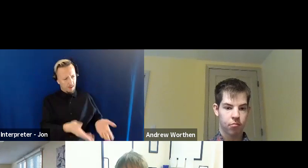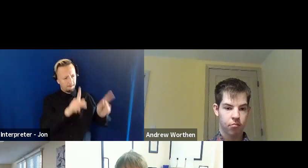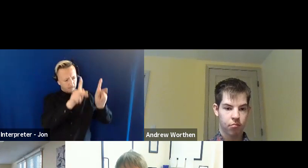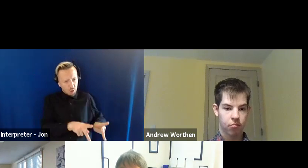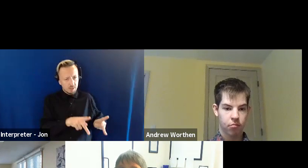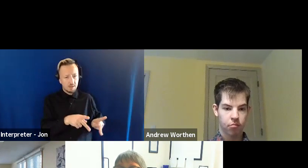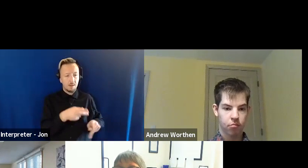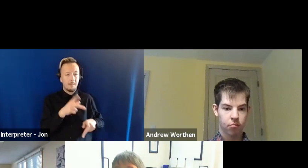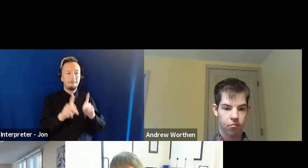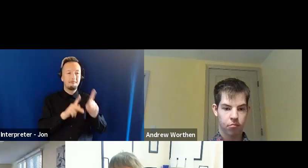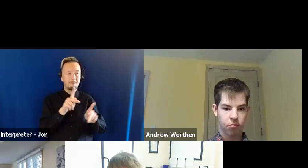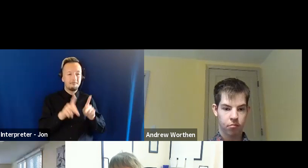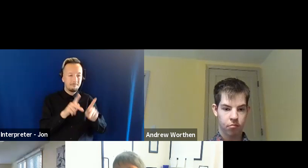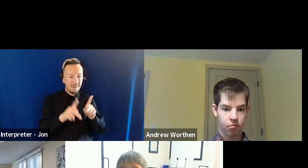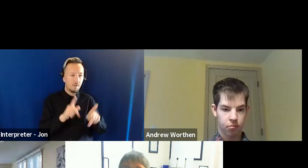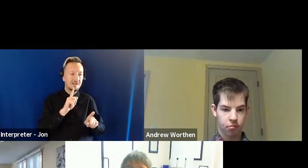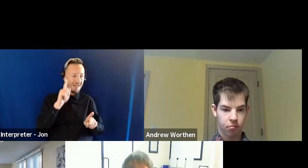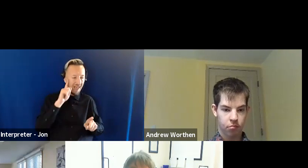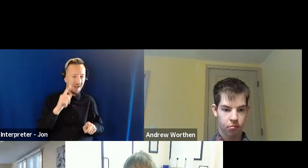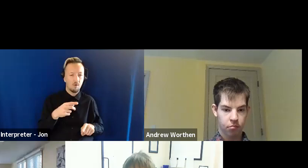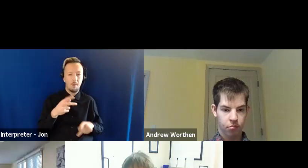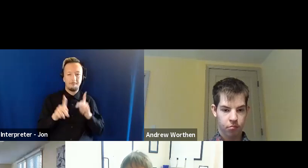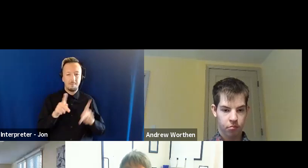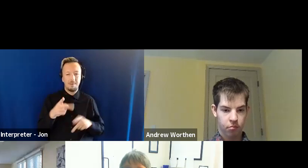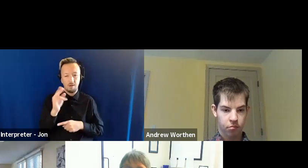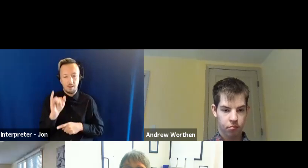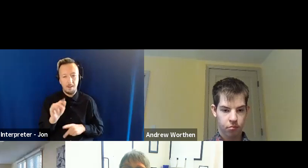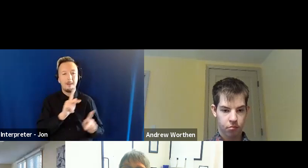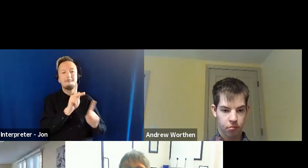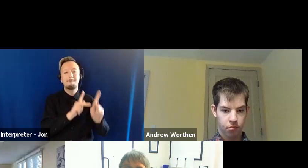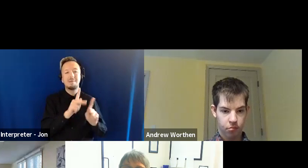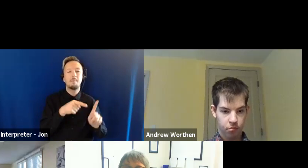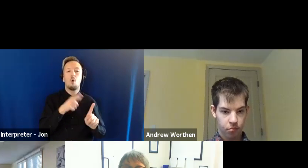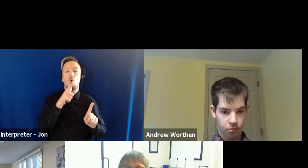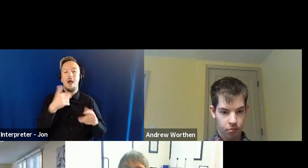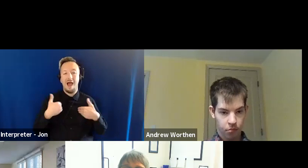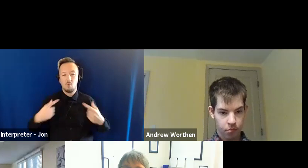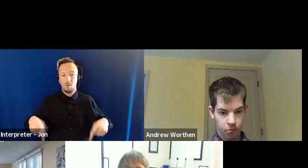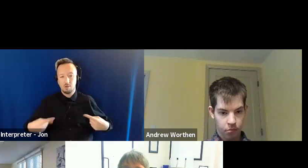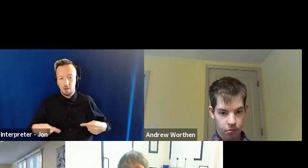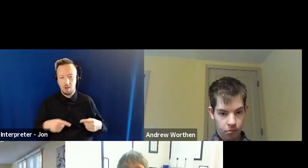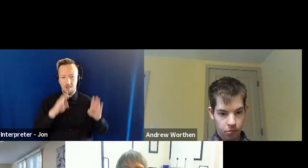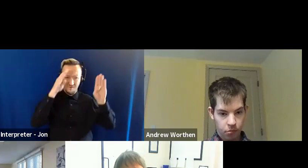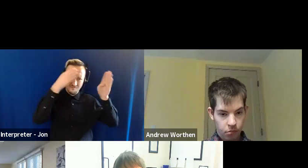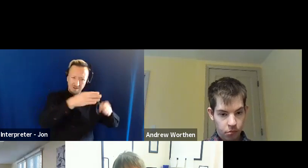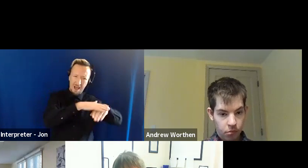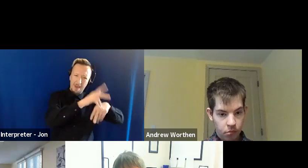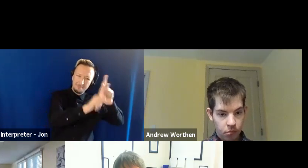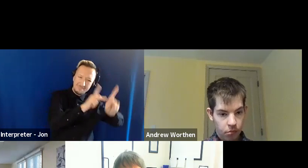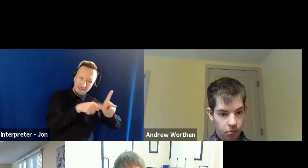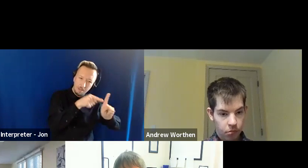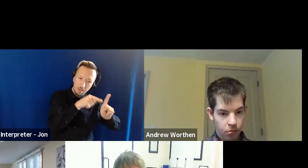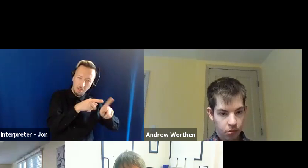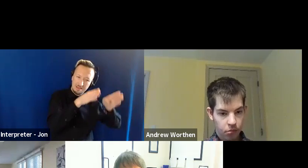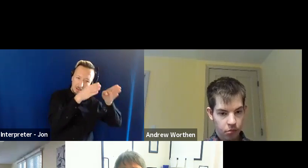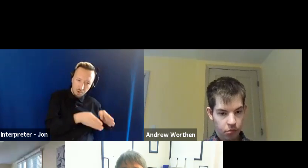who are hearing impaired, people who are deaf, people who are wheelchair users. But how important it was and what a habit it was